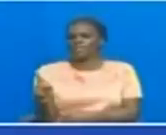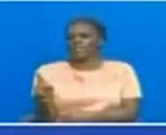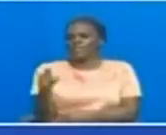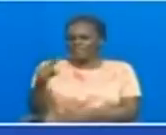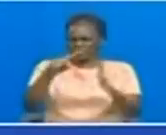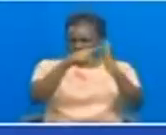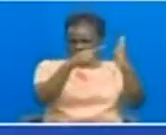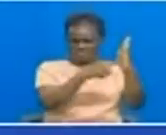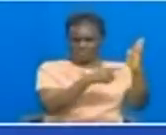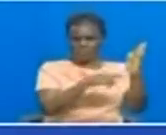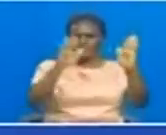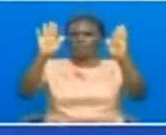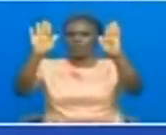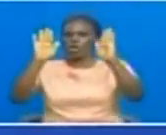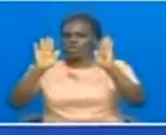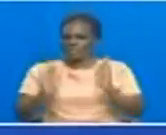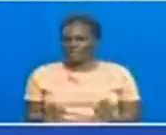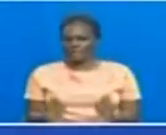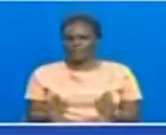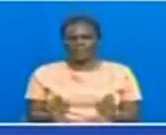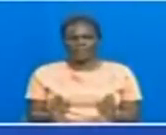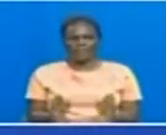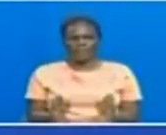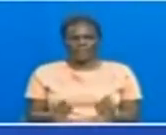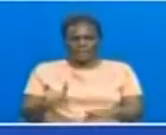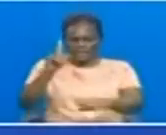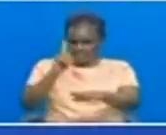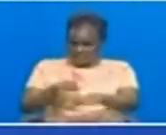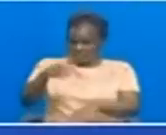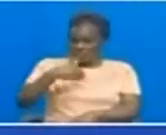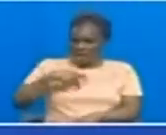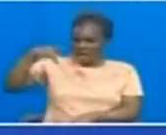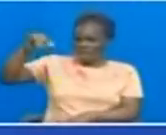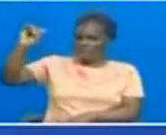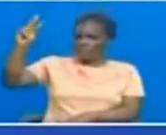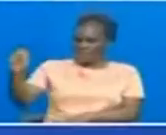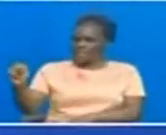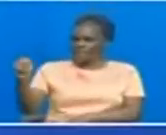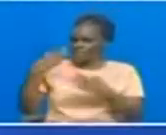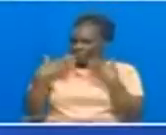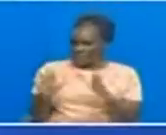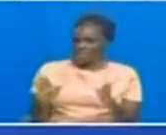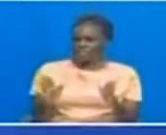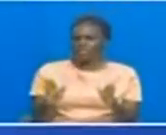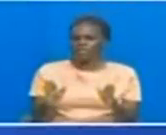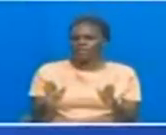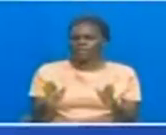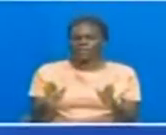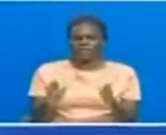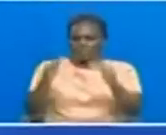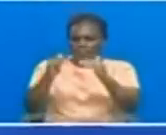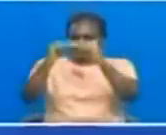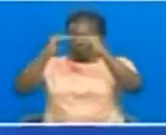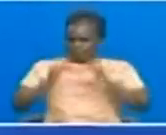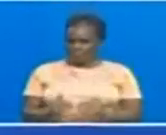are very important actually okay. when you're validating into the system. So the PIN we have. So the once PIN you have your PIN mm-hmm. into the system, now once you enter the PIN in the system, now the next